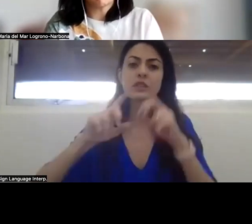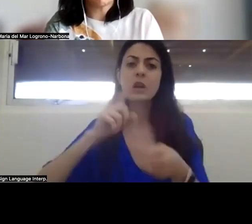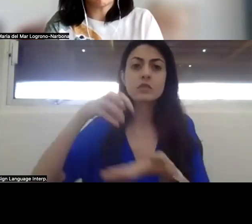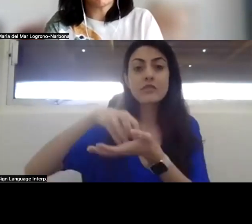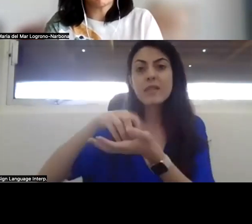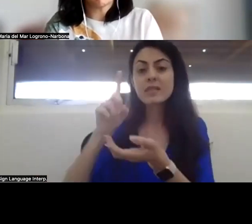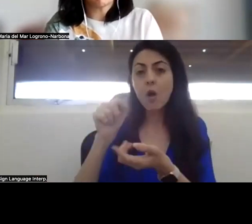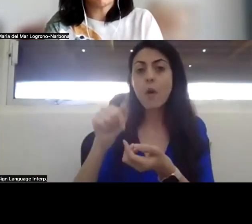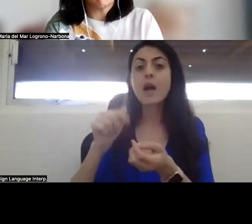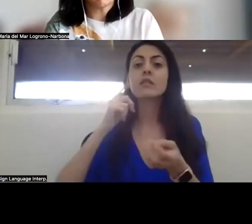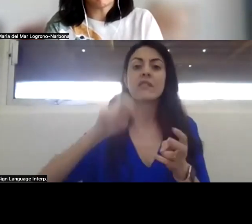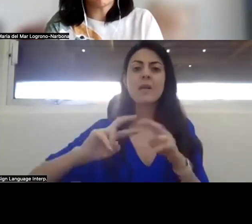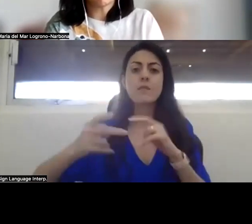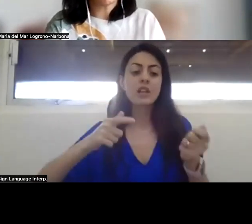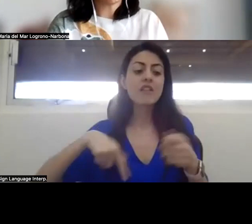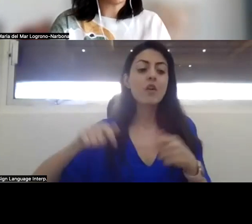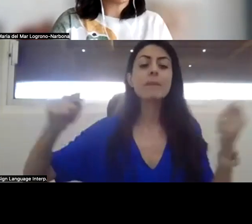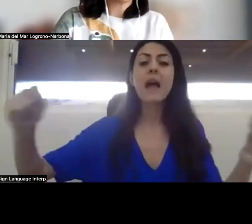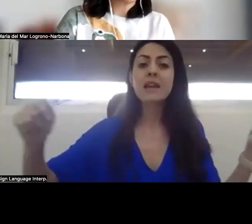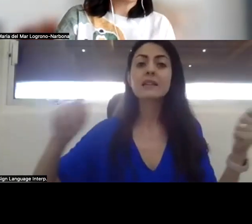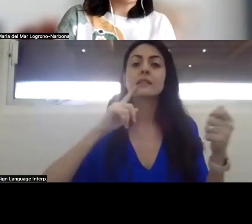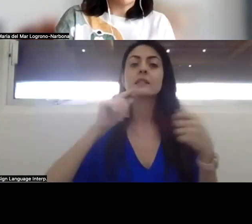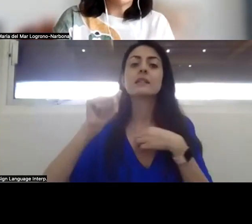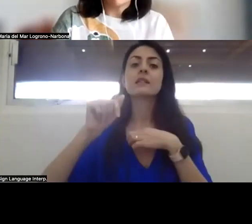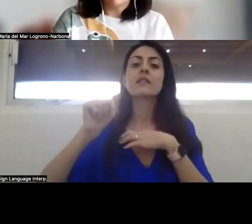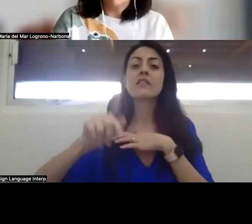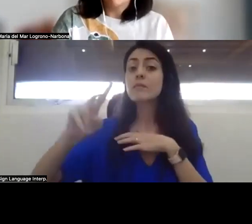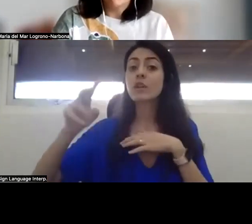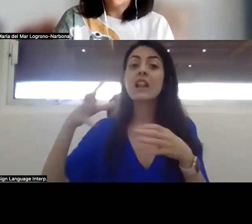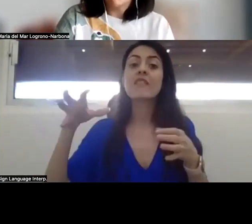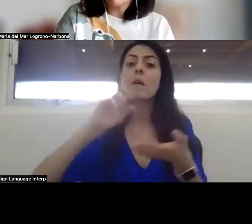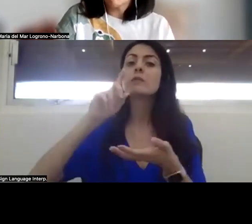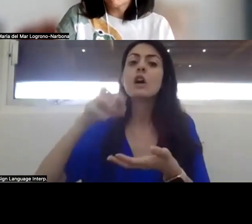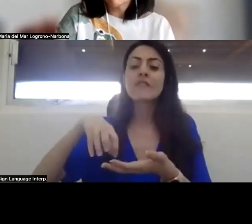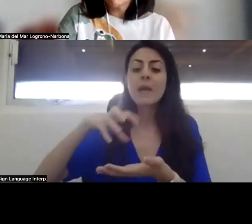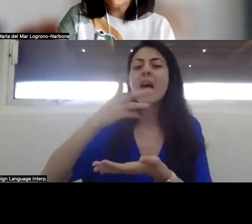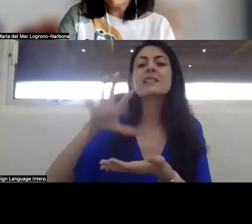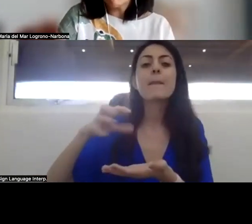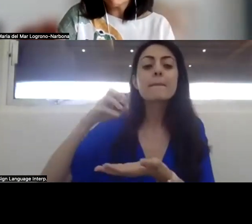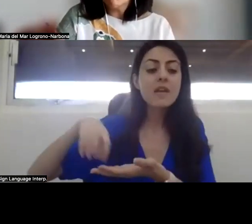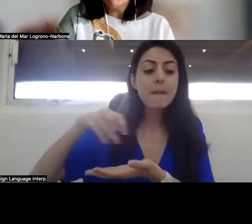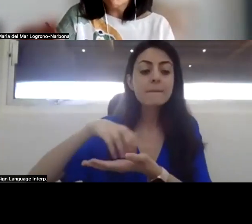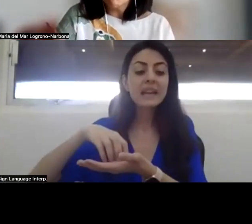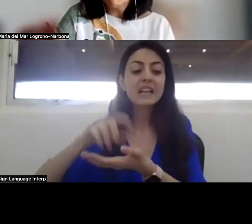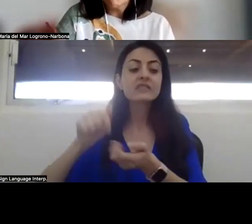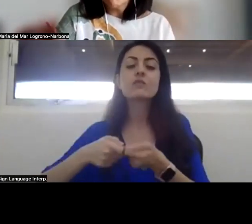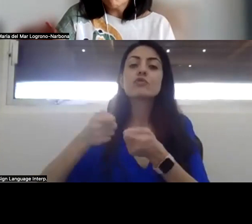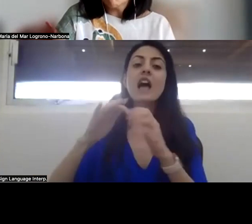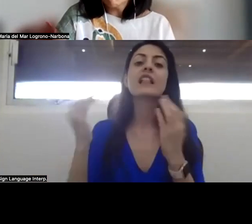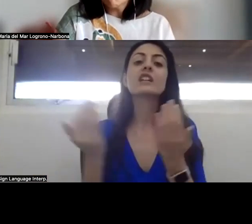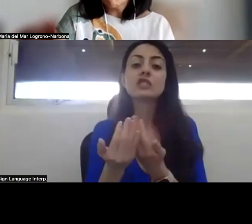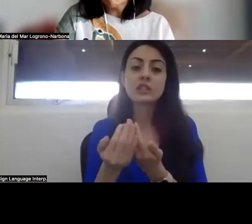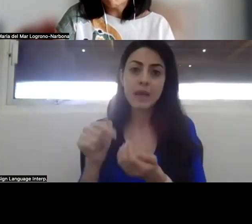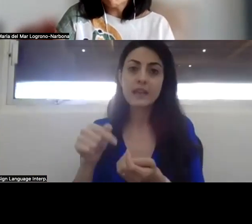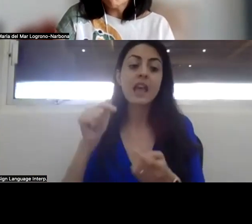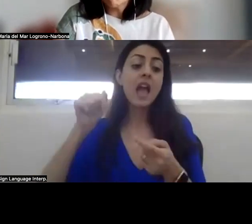employment activation to running proximity test data collection to payment monitoring, and